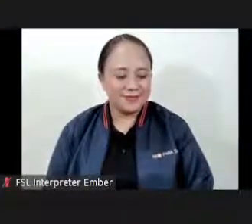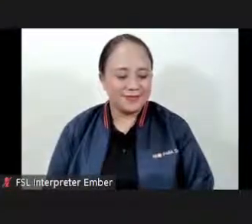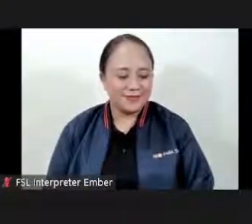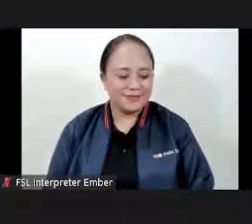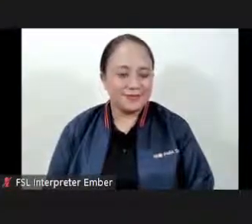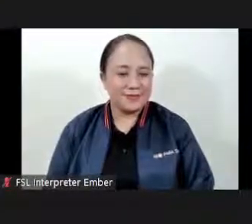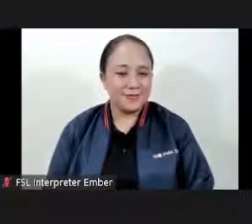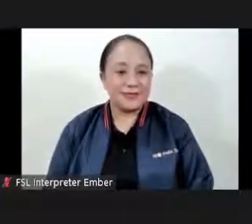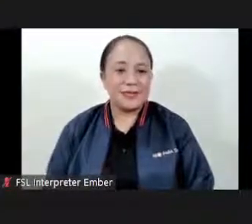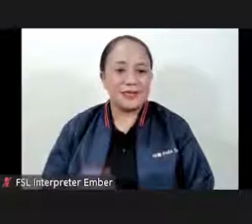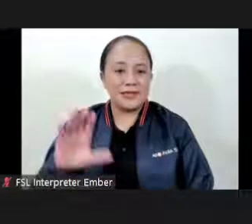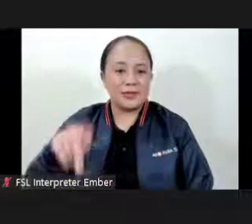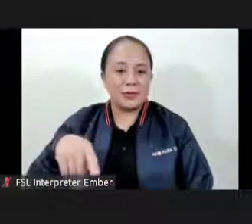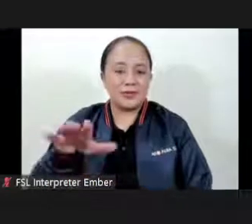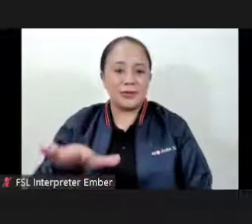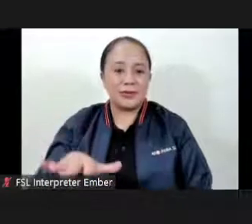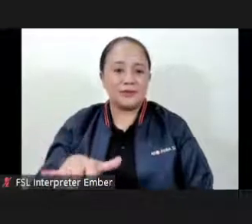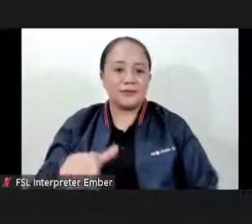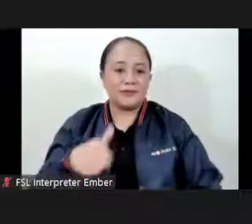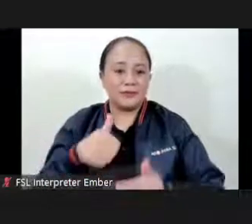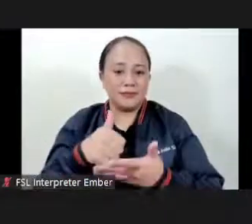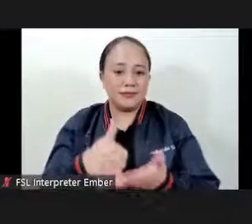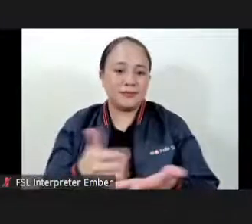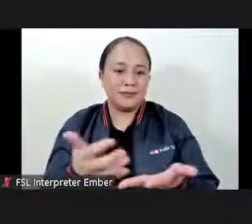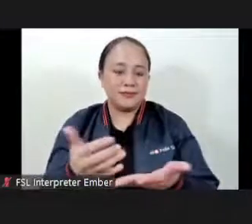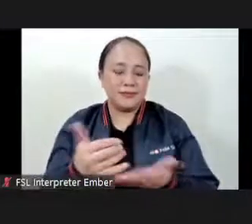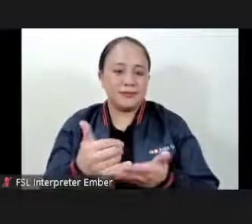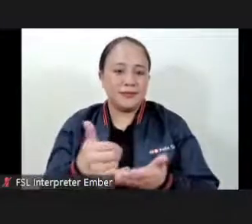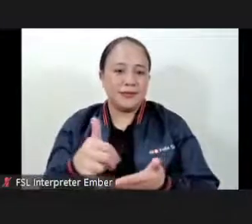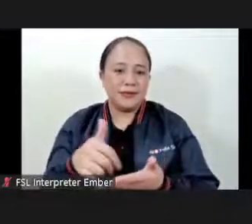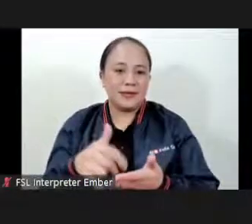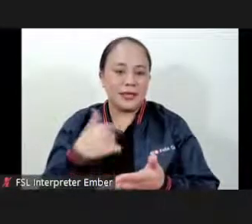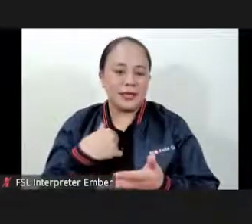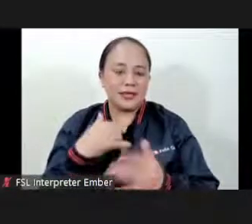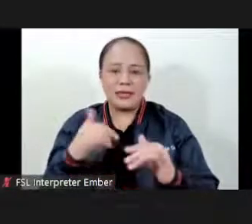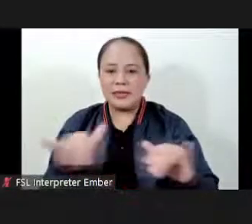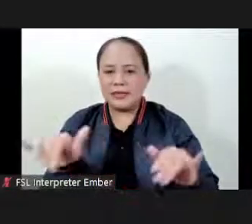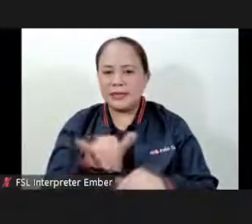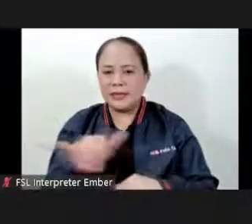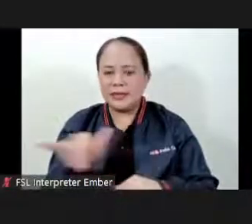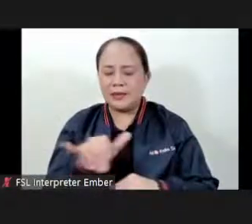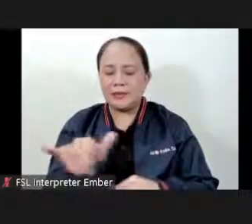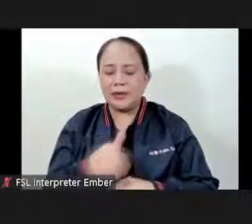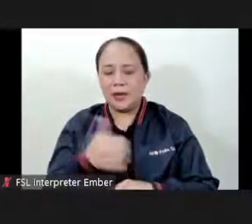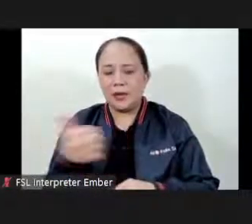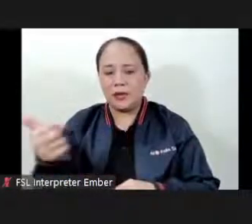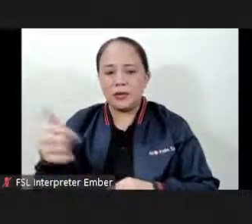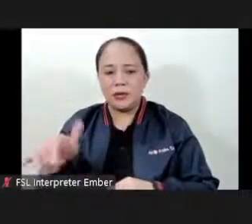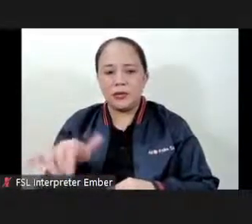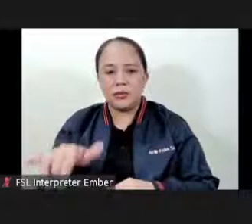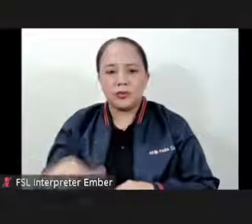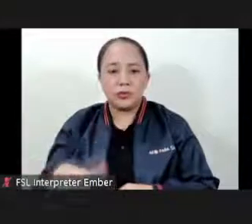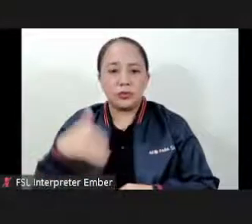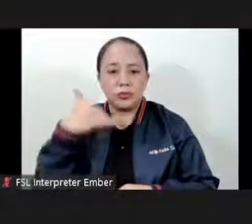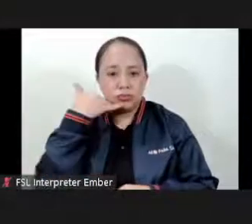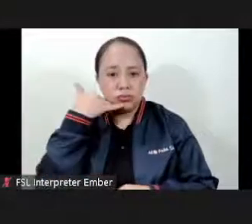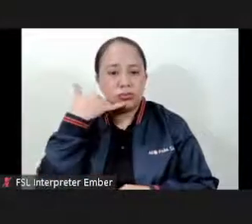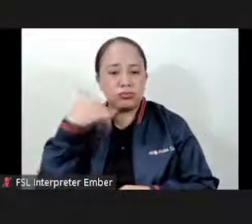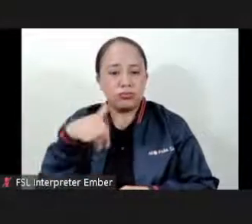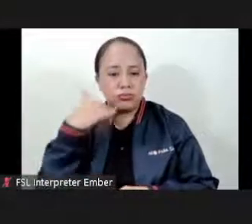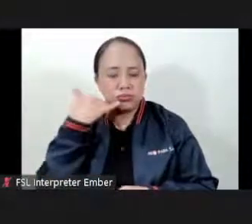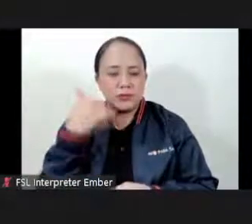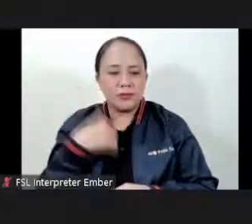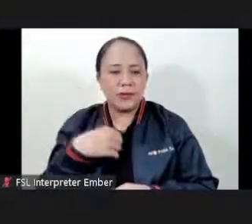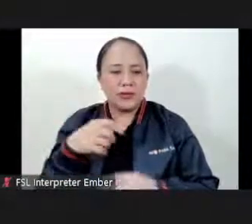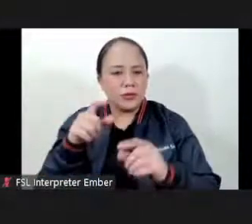The CPU Child Helpline. So the CPU Child Helpline is like the other helplines that are telephone-based services,